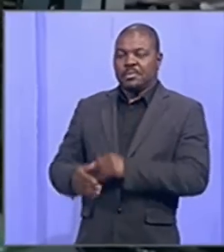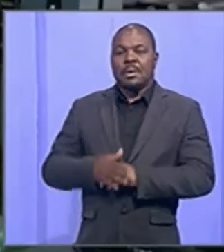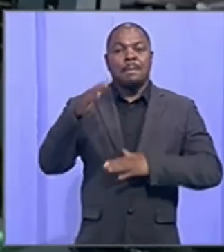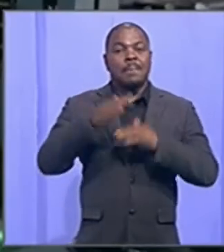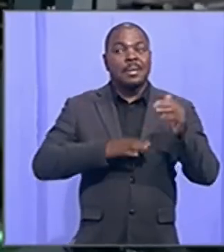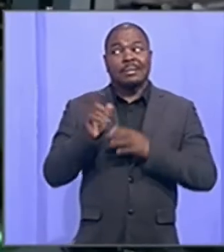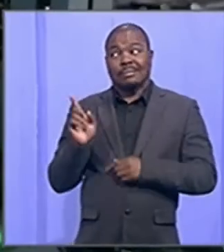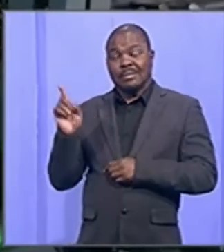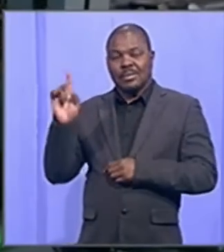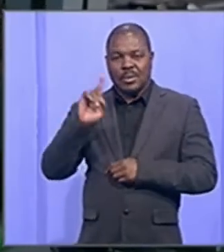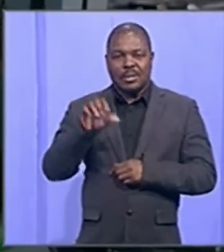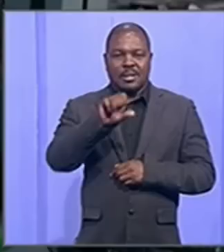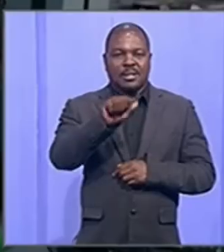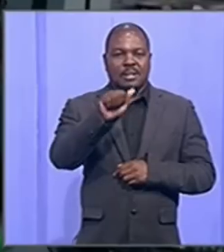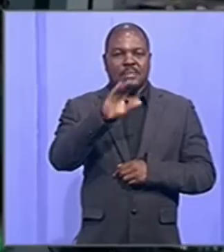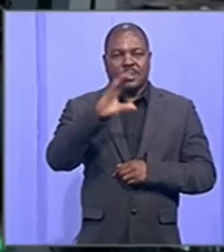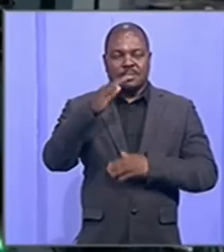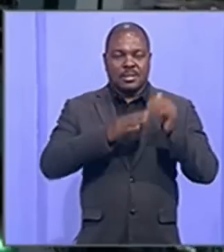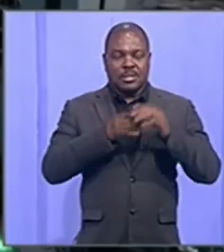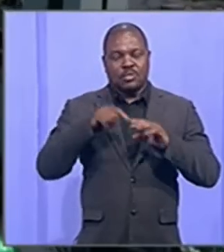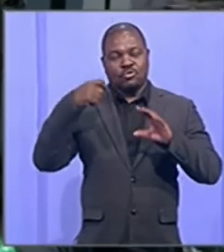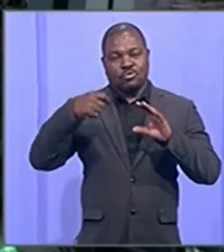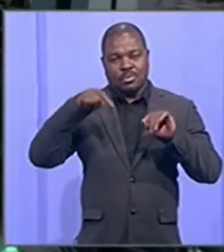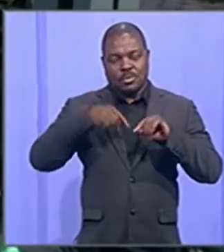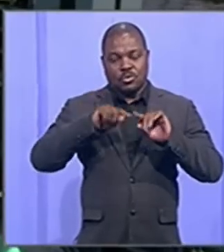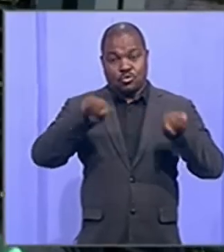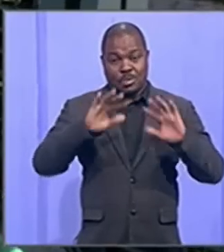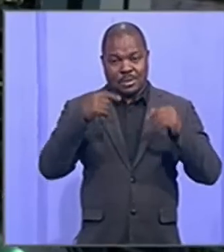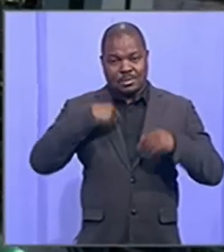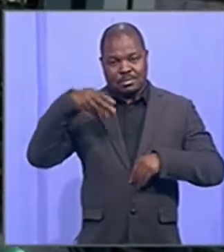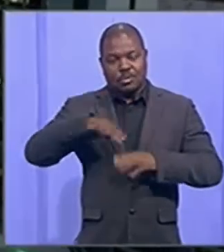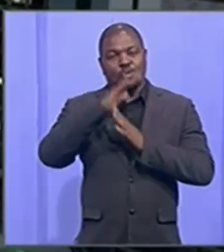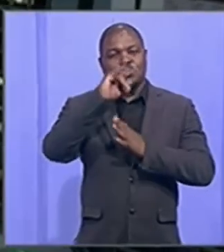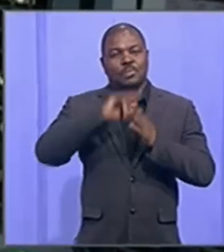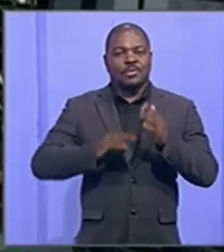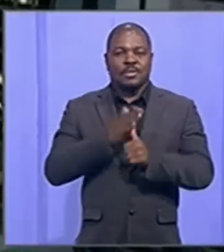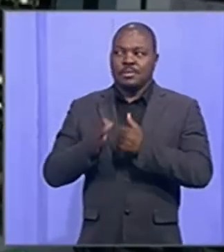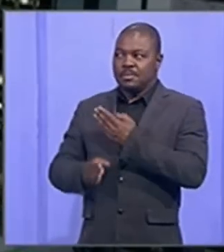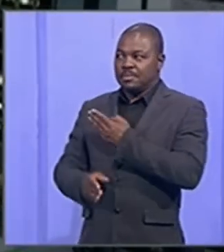ke dikantorokgolo tša SABC ka Auckland Park Studio 10 ke moo re gašang re le gona dihlogo ke tše